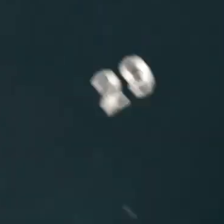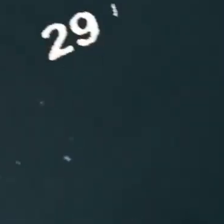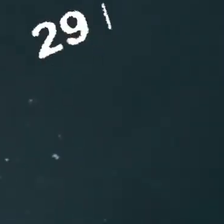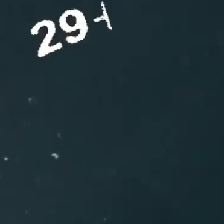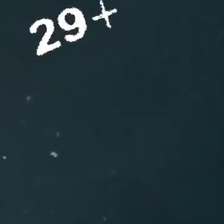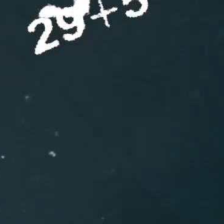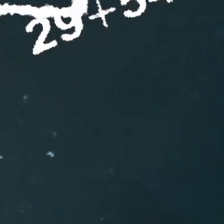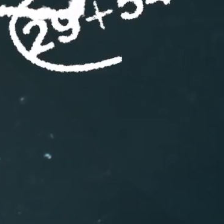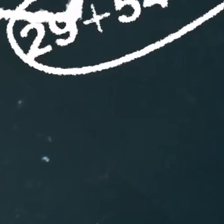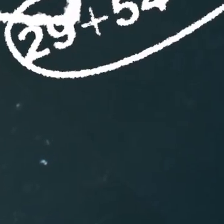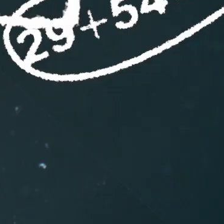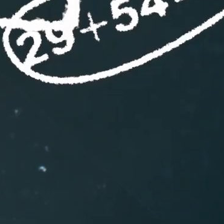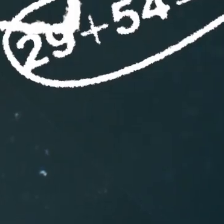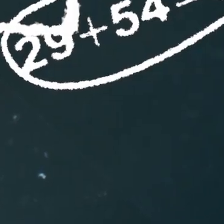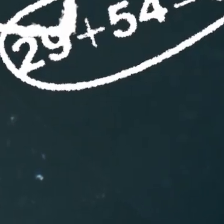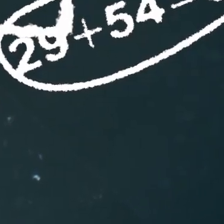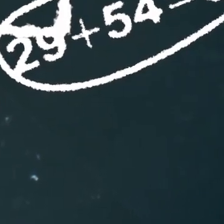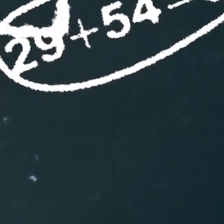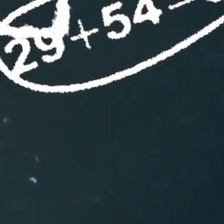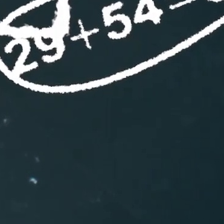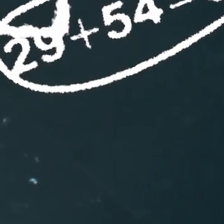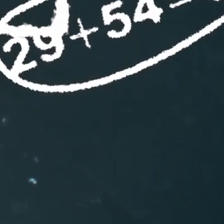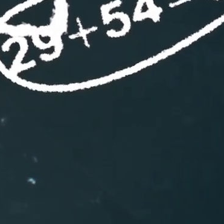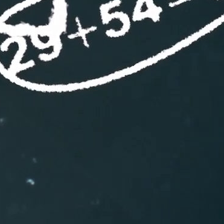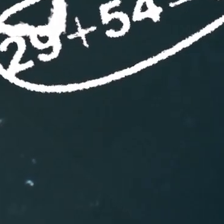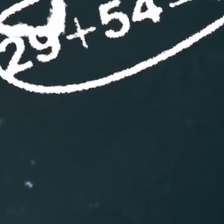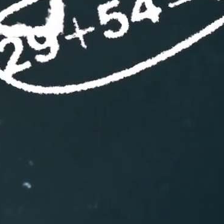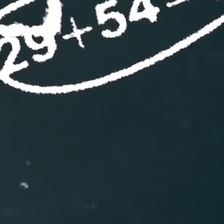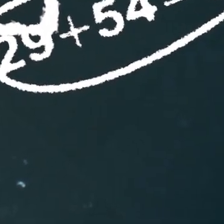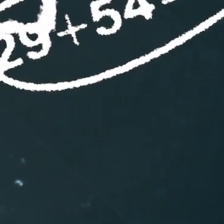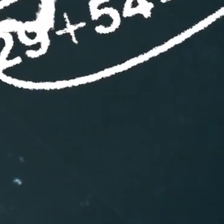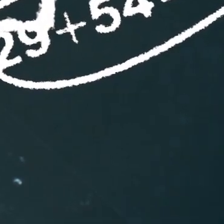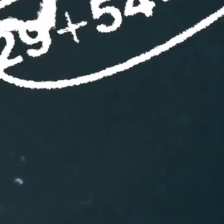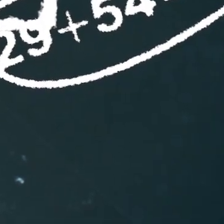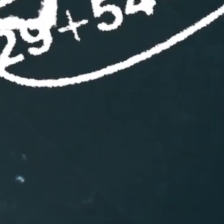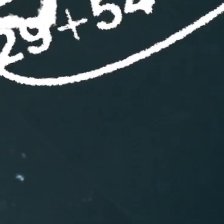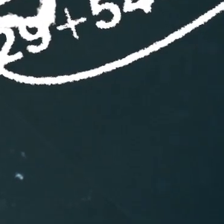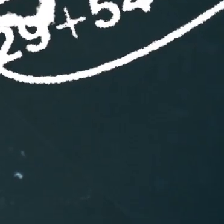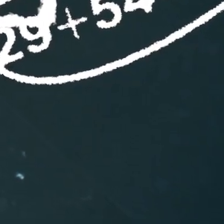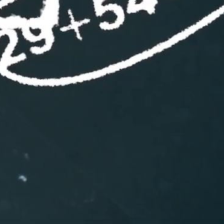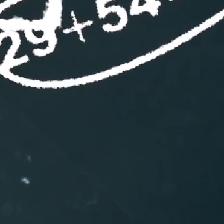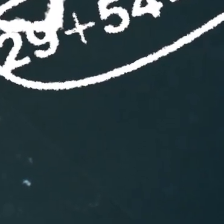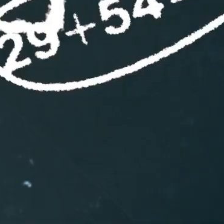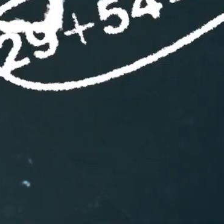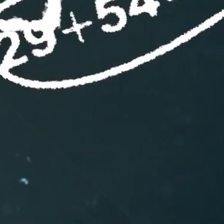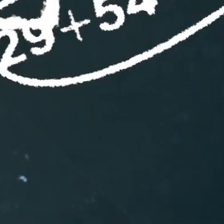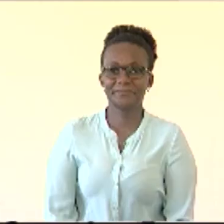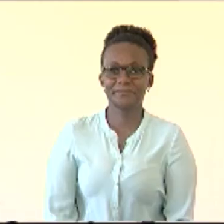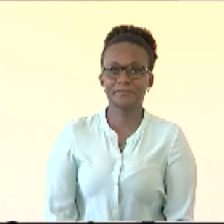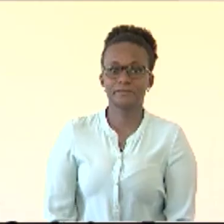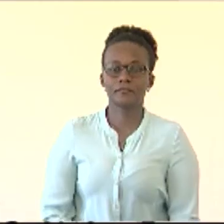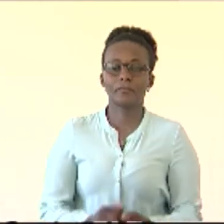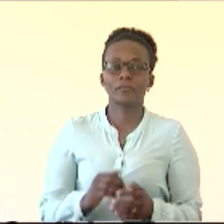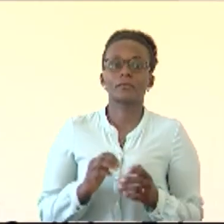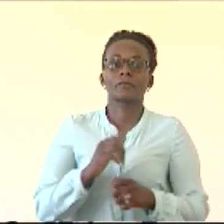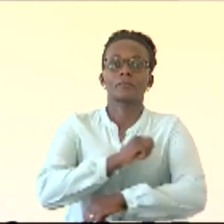Welcome to Study Time, a televised home learning program produced by Rwanda Education Board. My